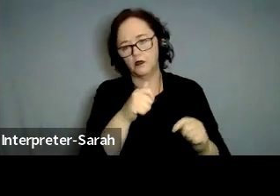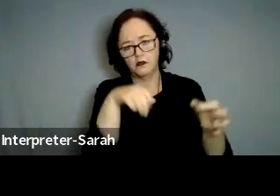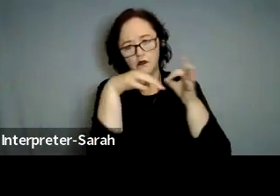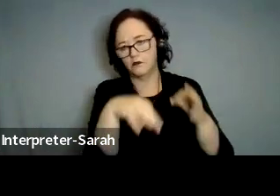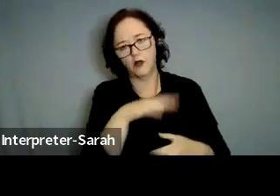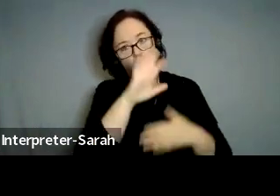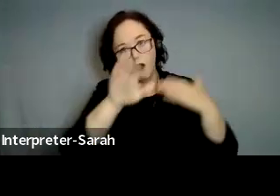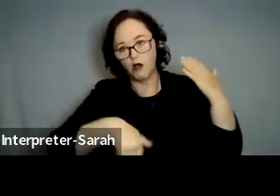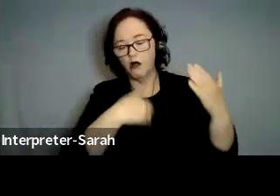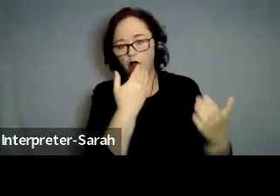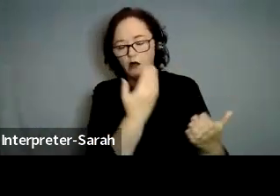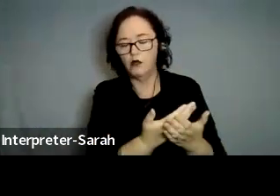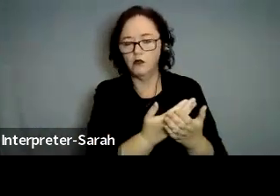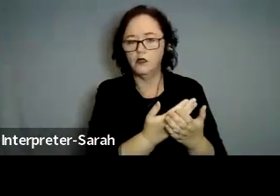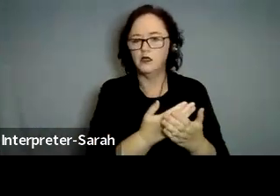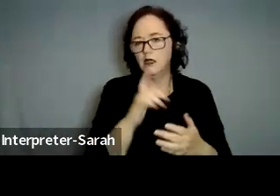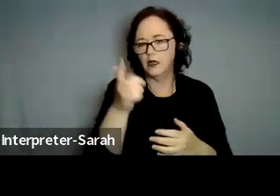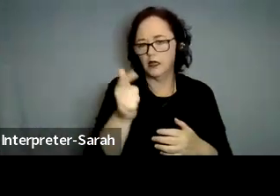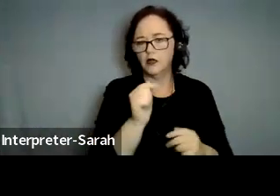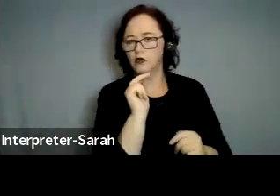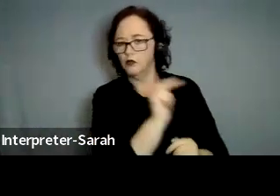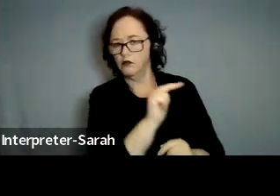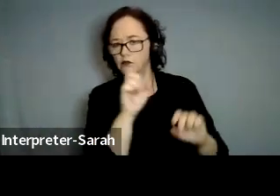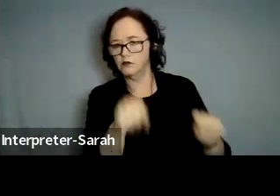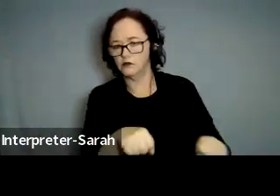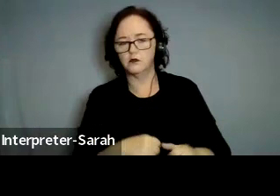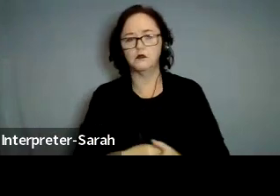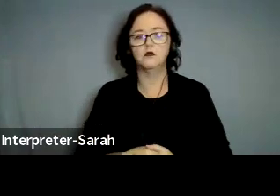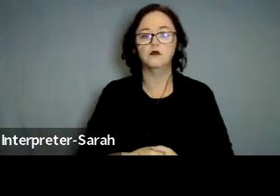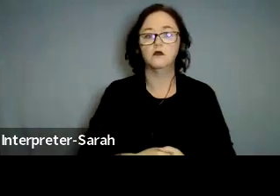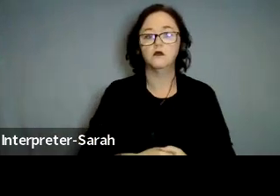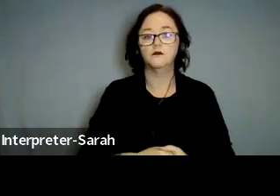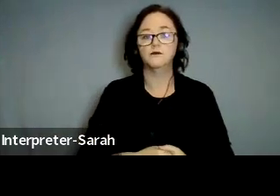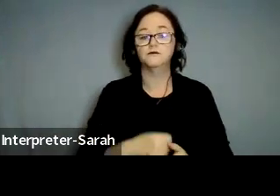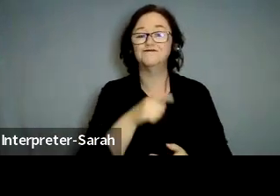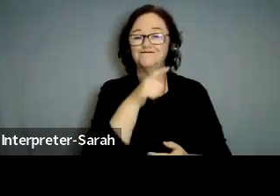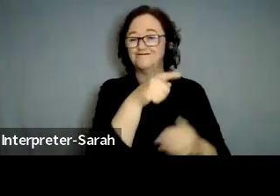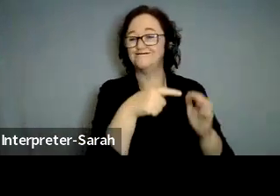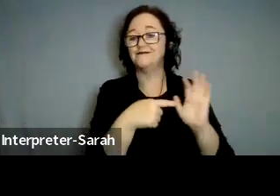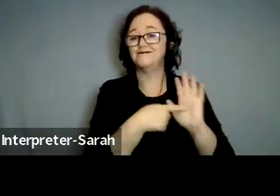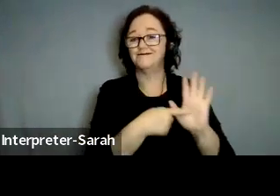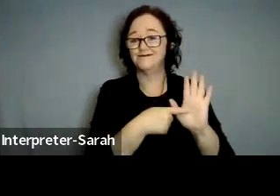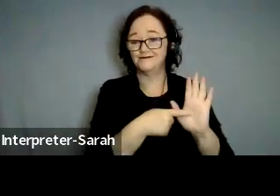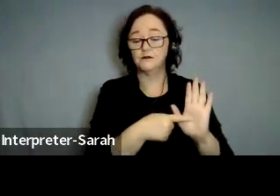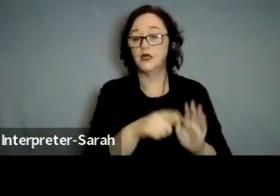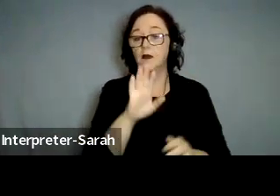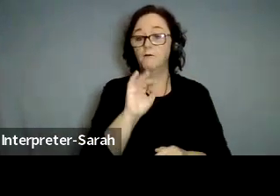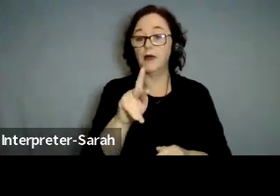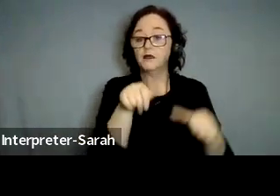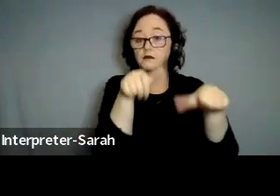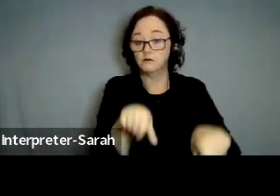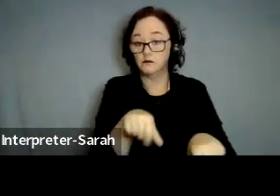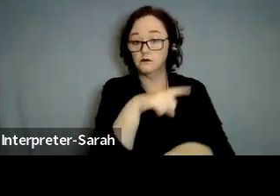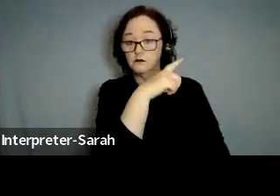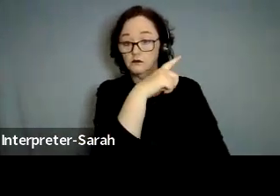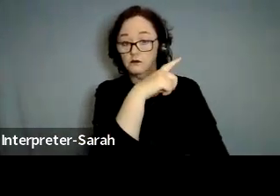made available for you. But as we see here, for instance, deposits, when we're making bank deposits,